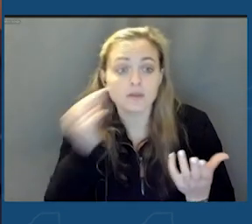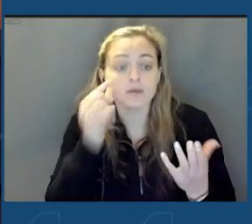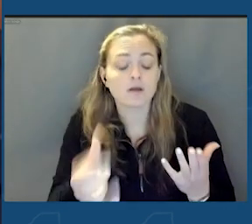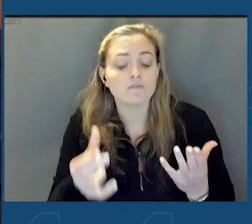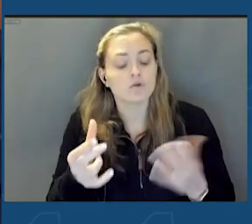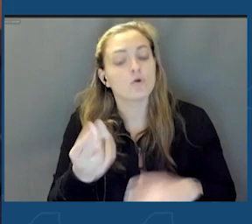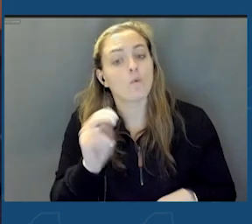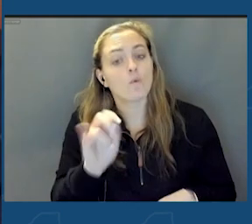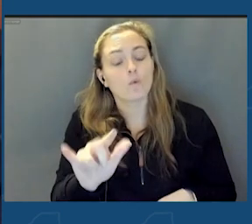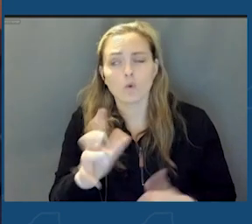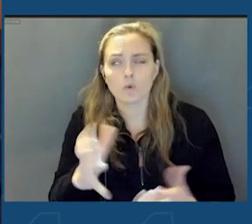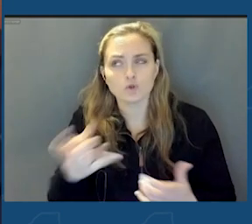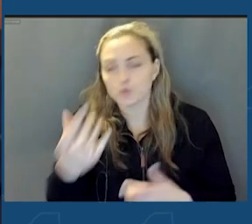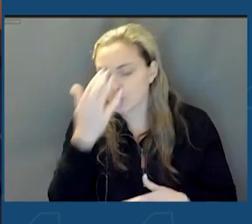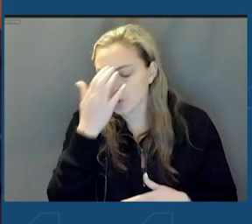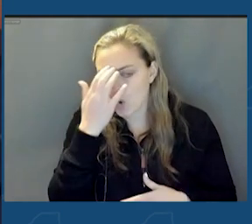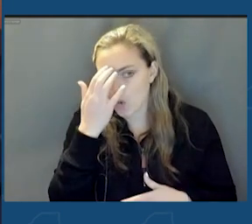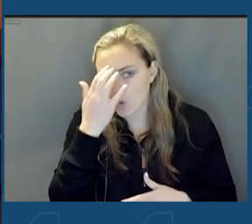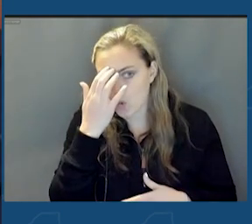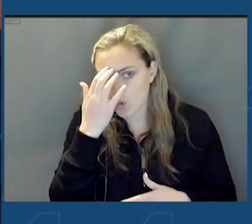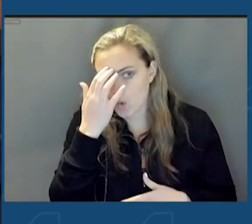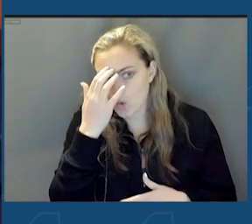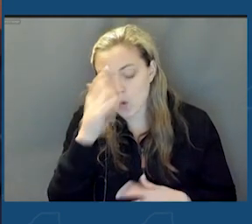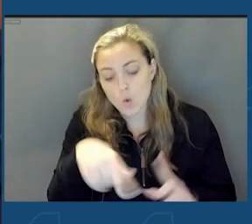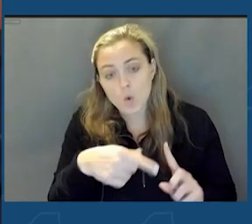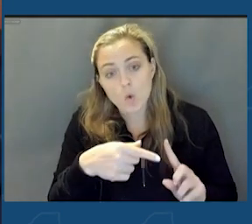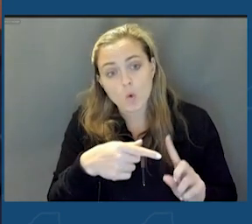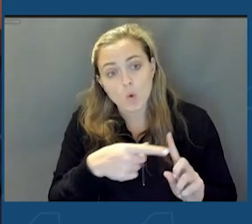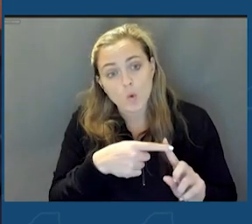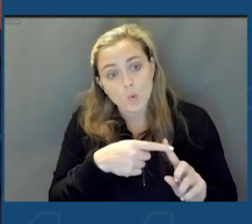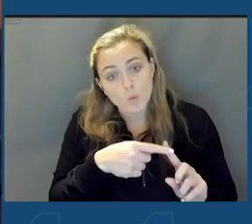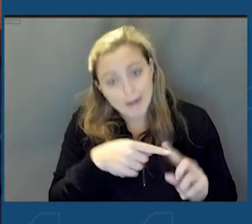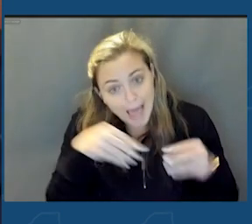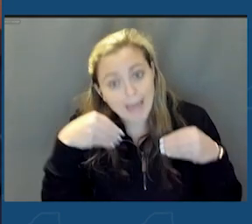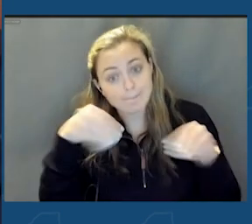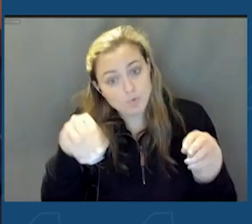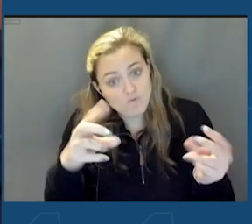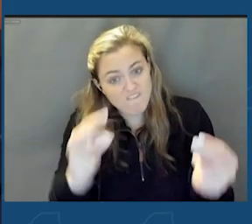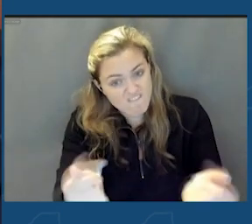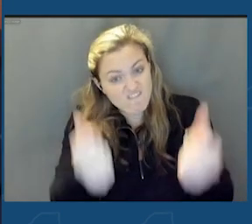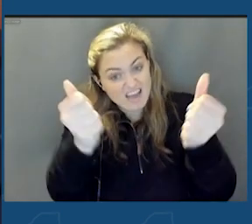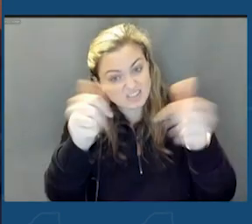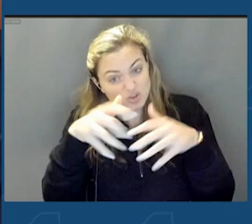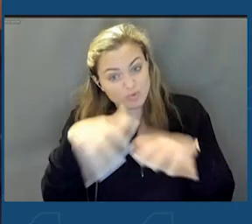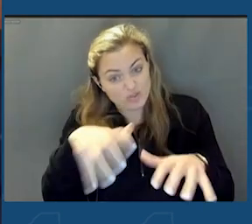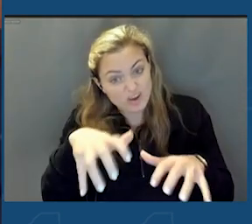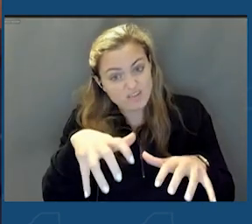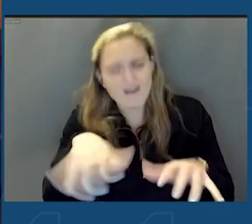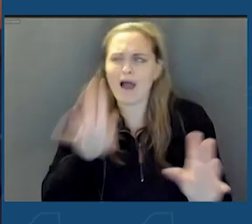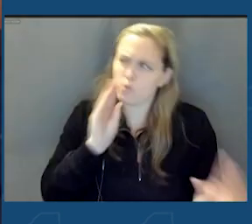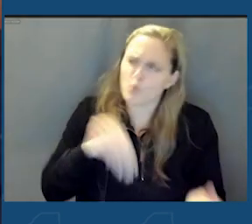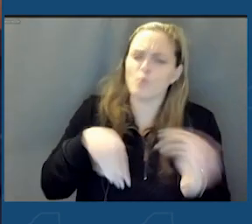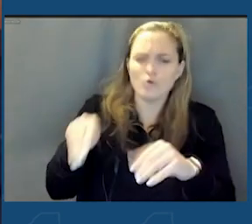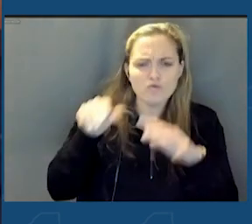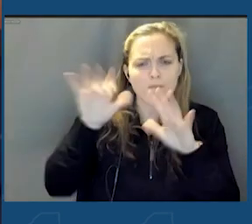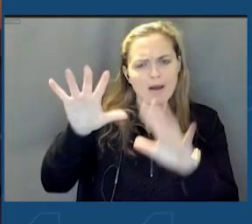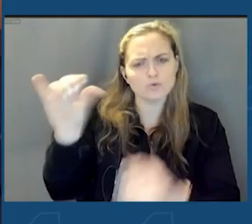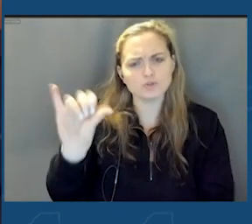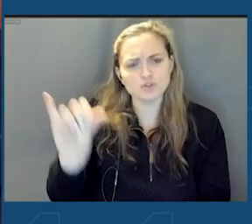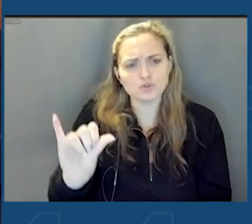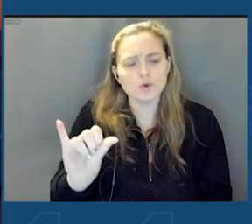that not only will I move parades for you, I'll move mountains. I appreciate you. I love your husband,